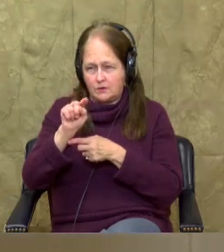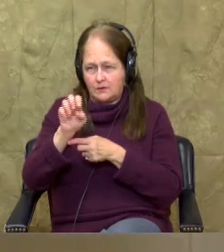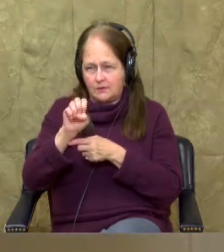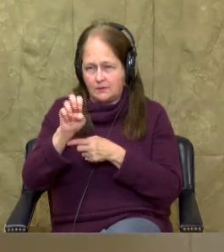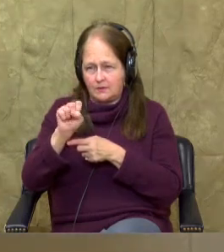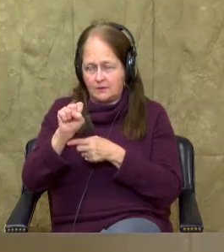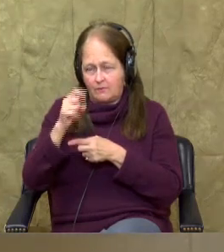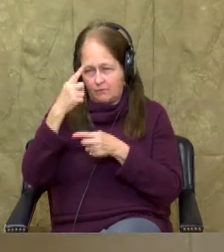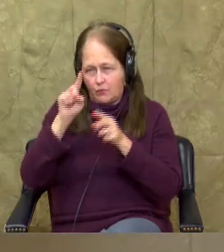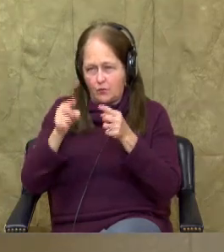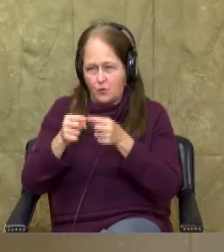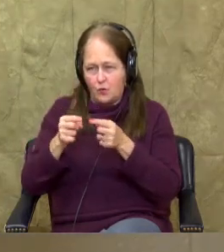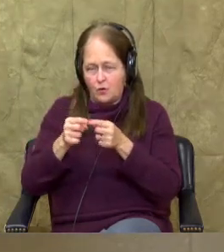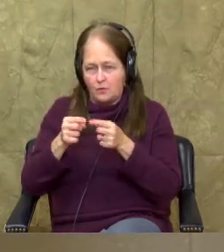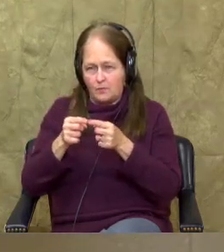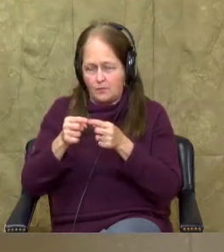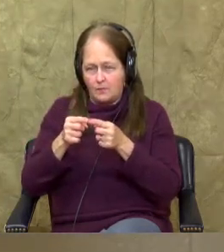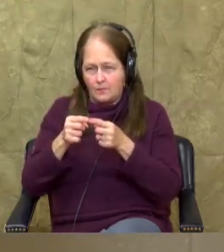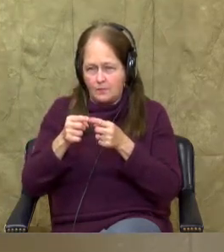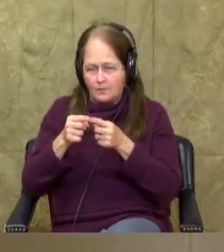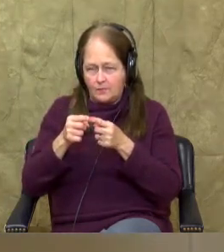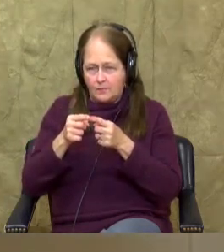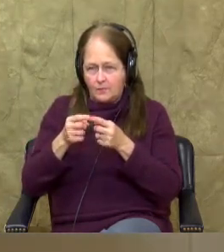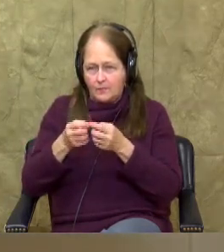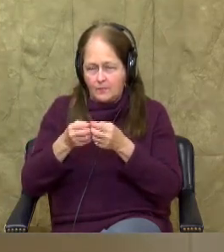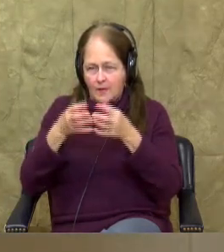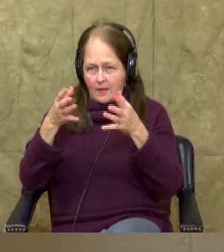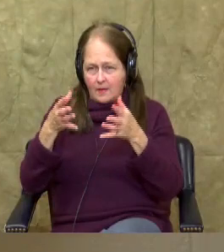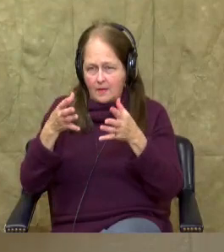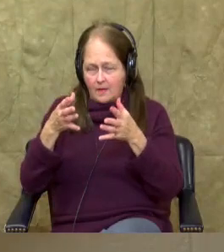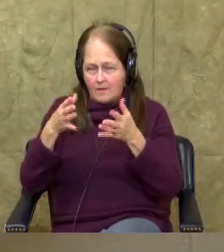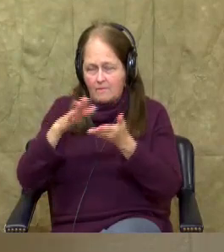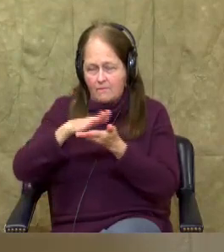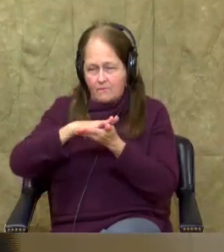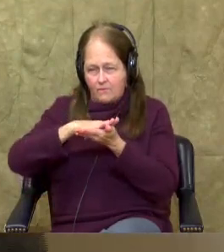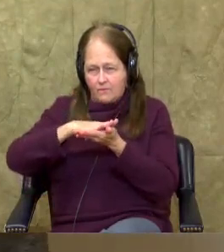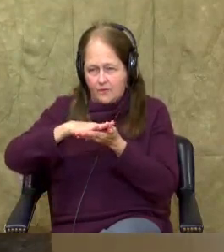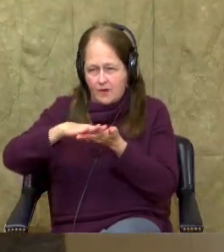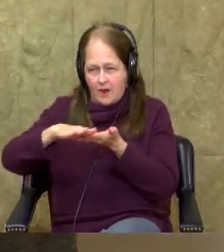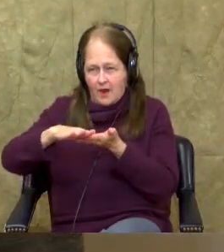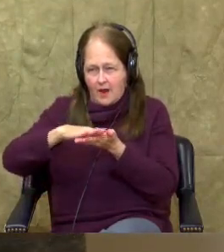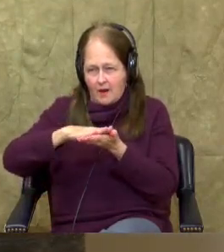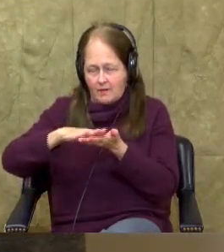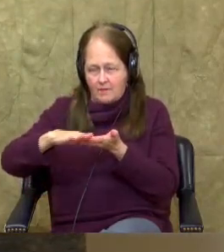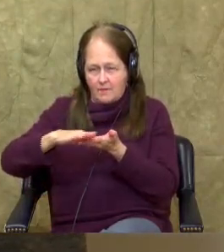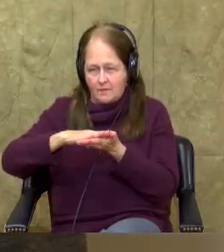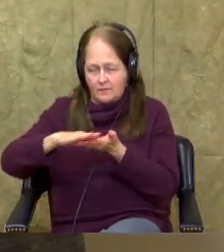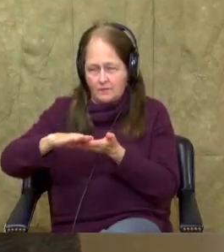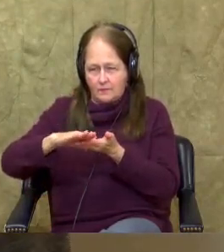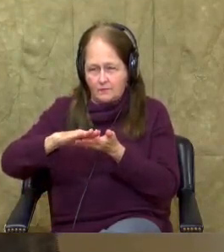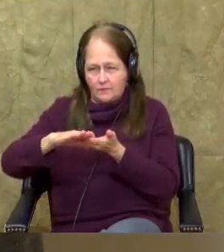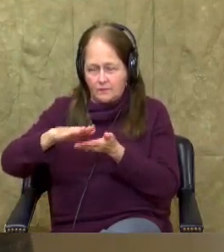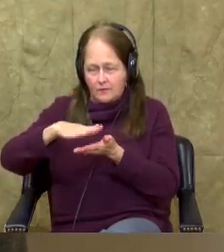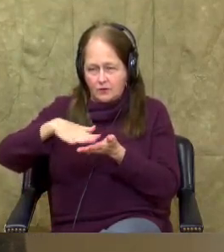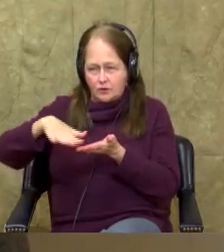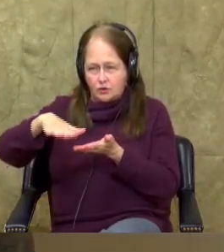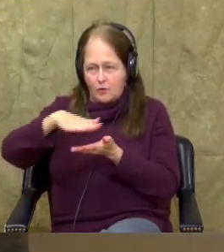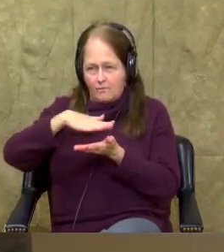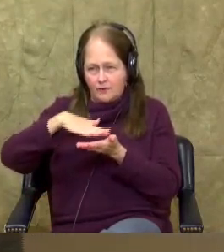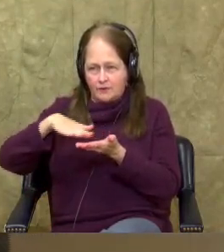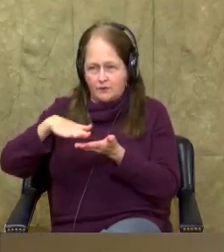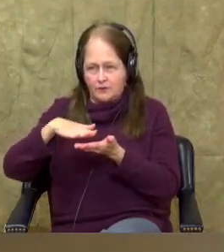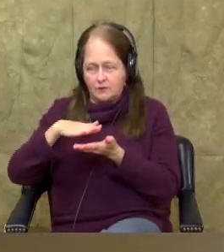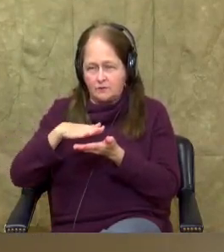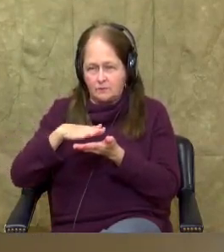for a corner. Okay, and how many flat surfaces? The flat surfaces, another name we